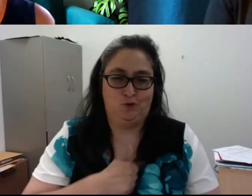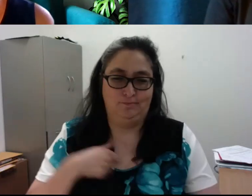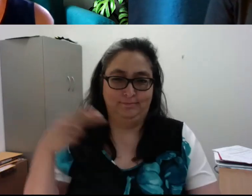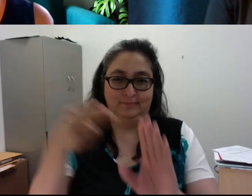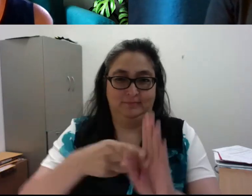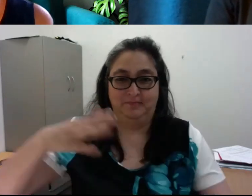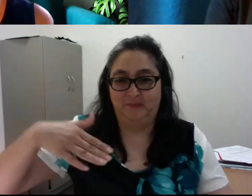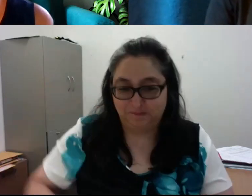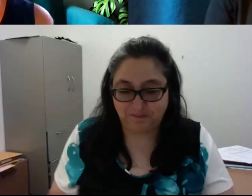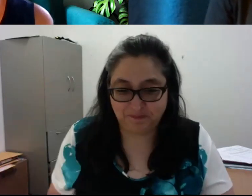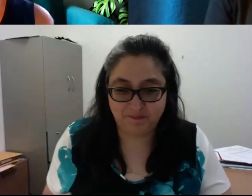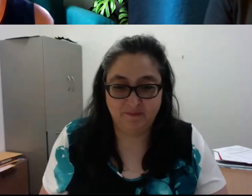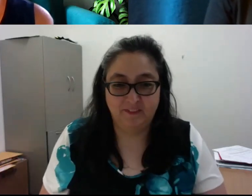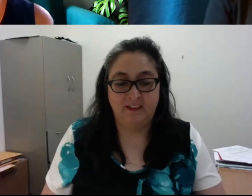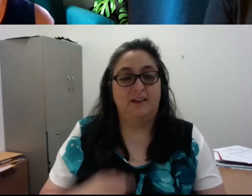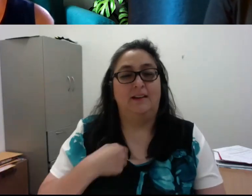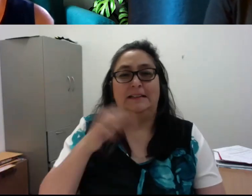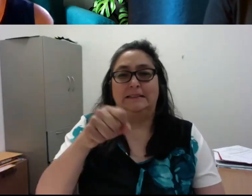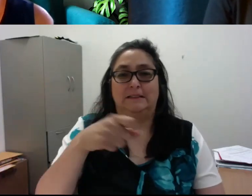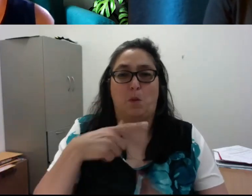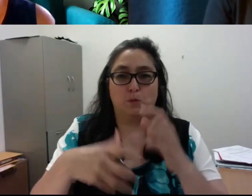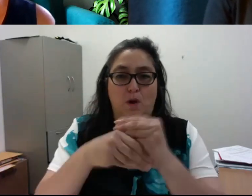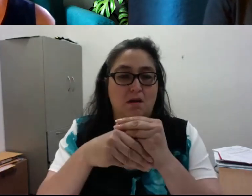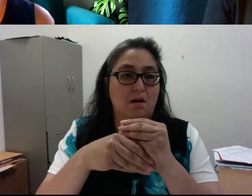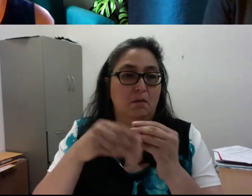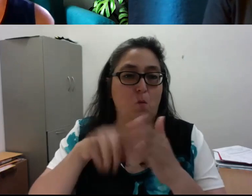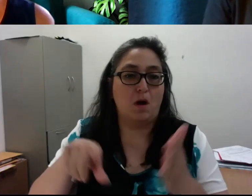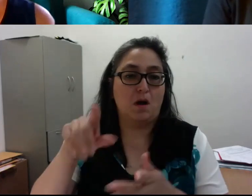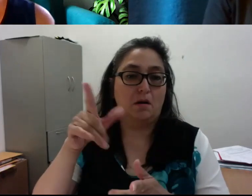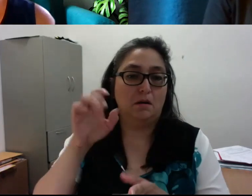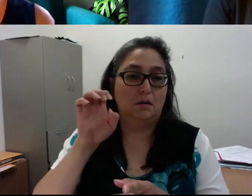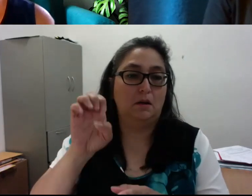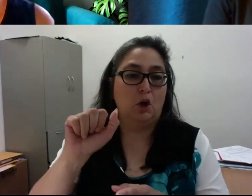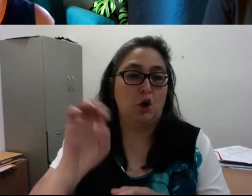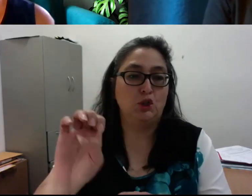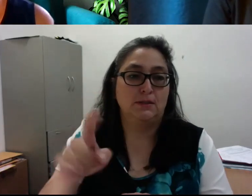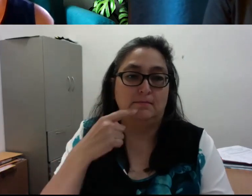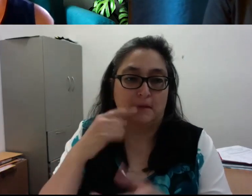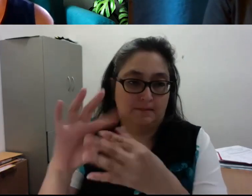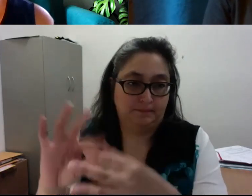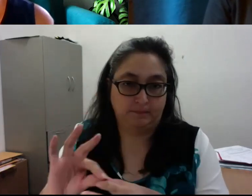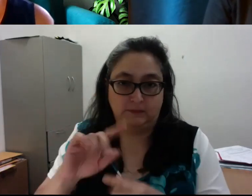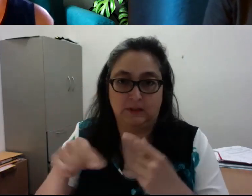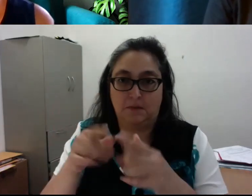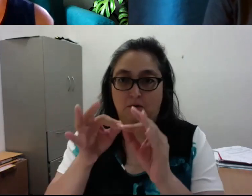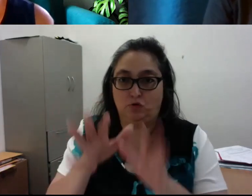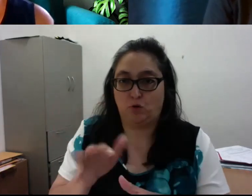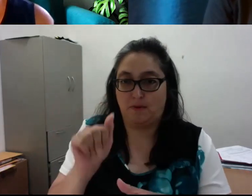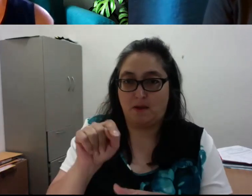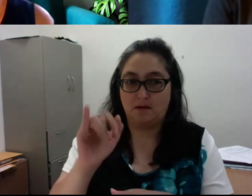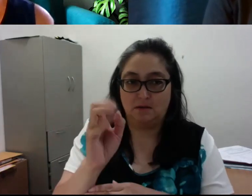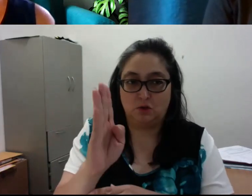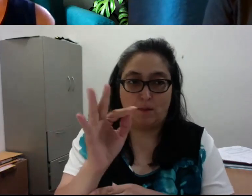Yeah, hi. Sorry that I joined late. Yeah, I just wanted to add to what Ernest was